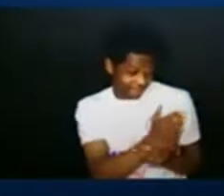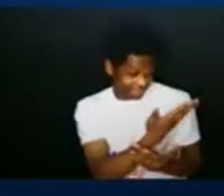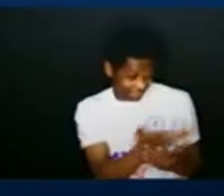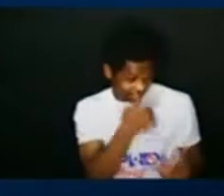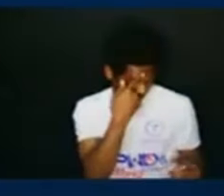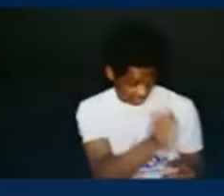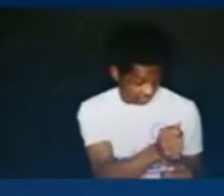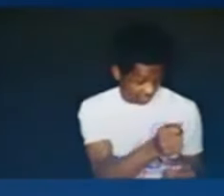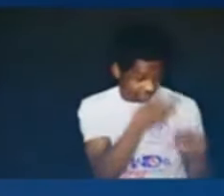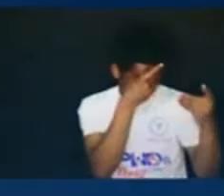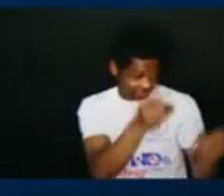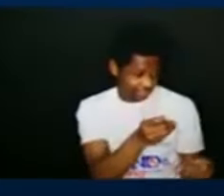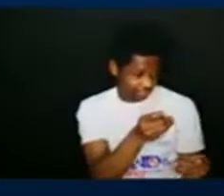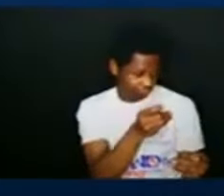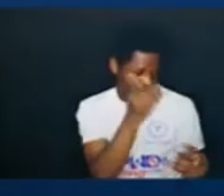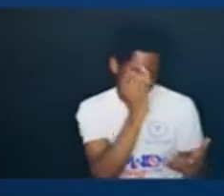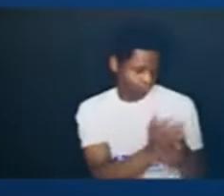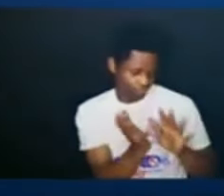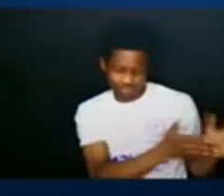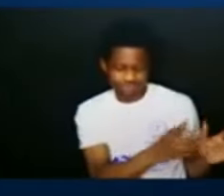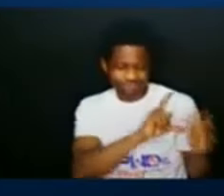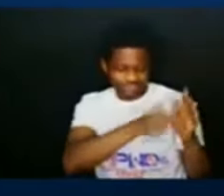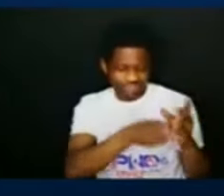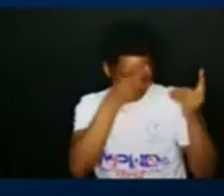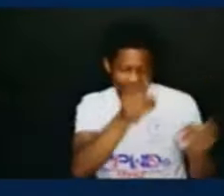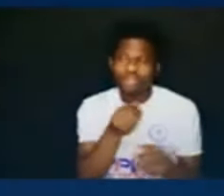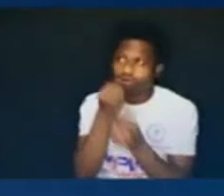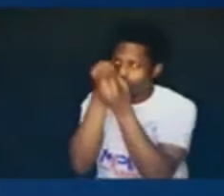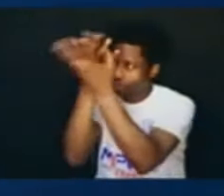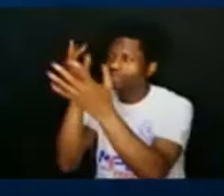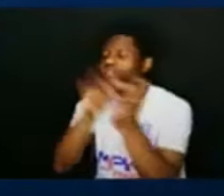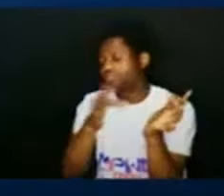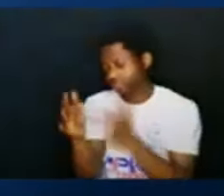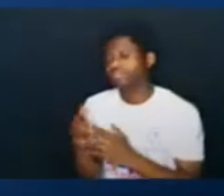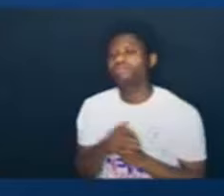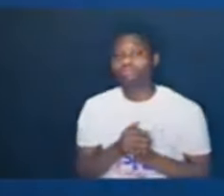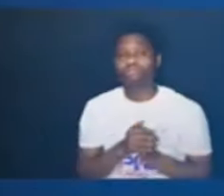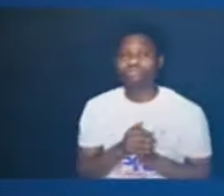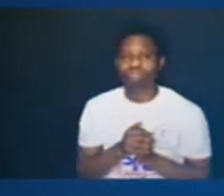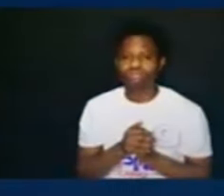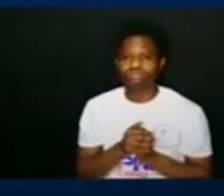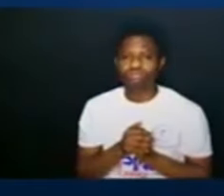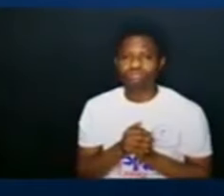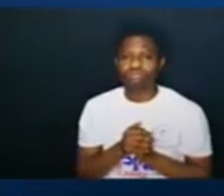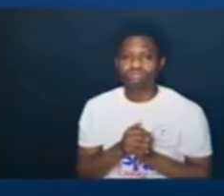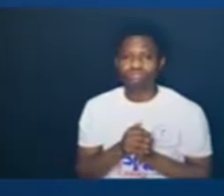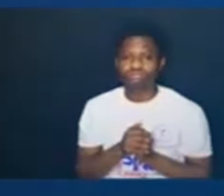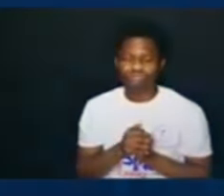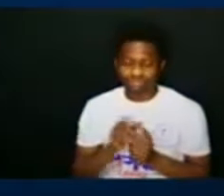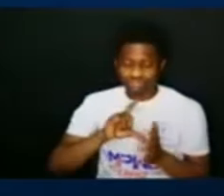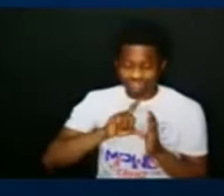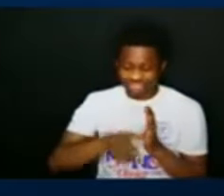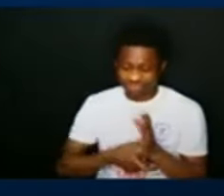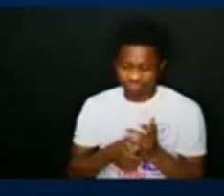right and obey the Lord Jesus. Then there is the glad, simple, unhindered offering of